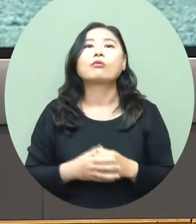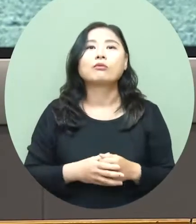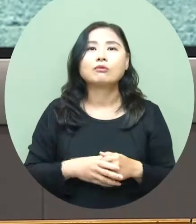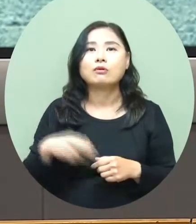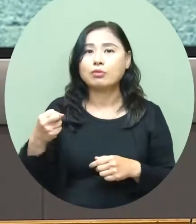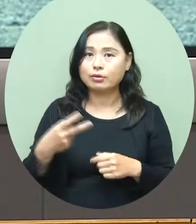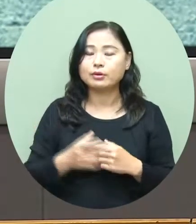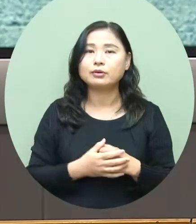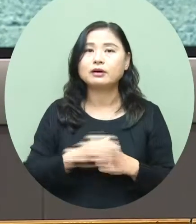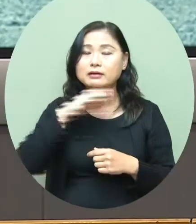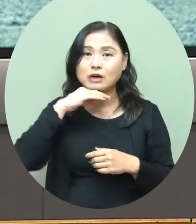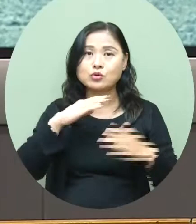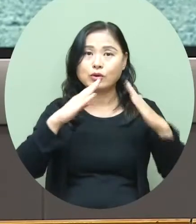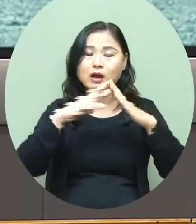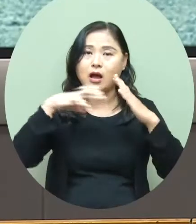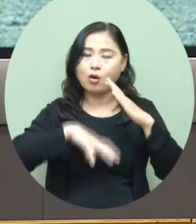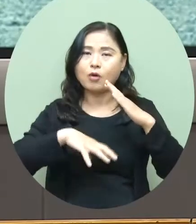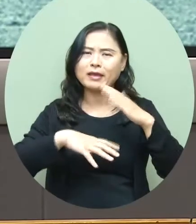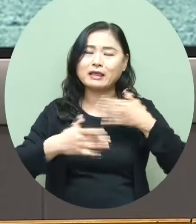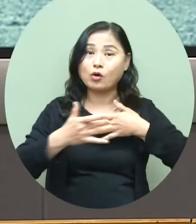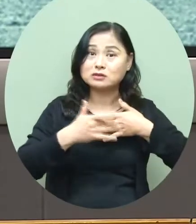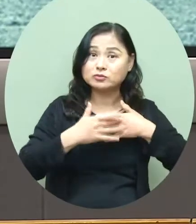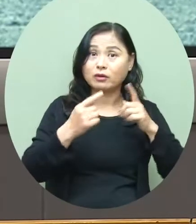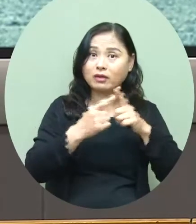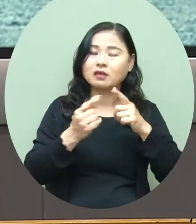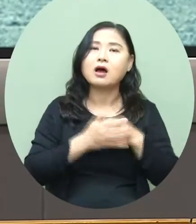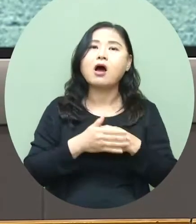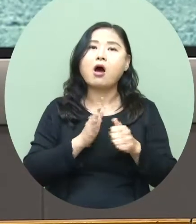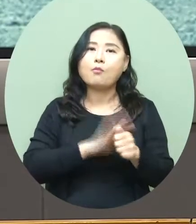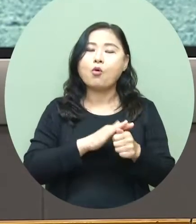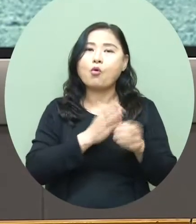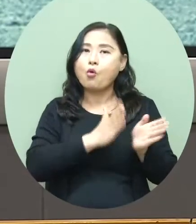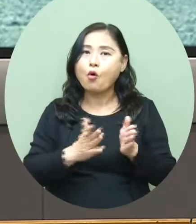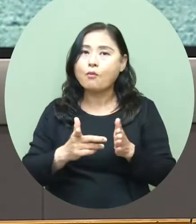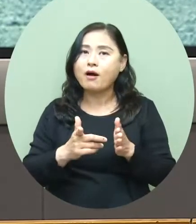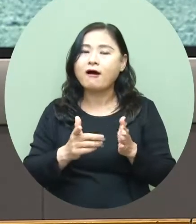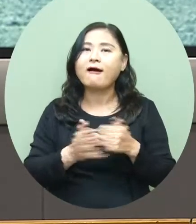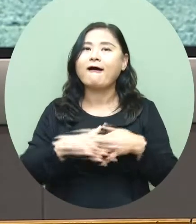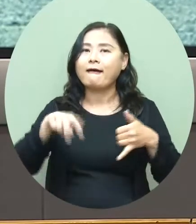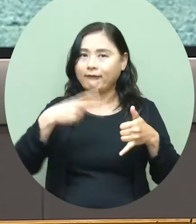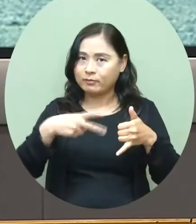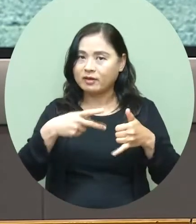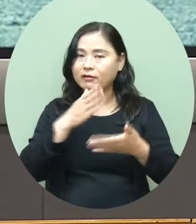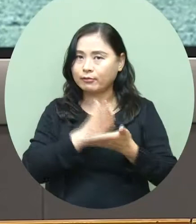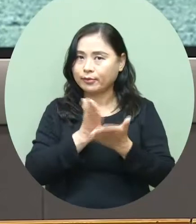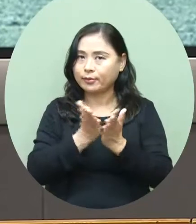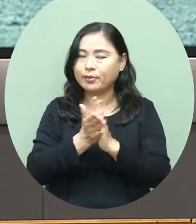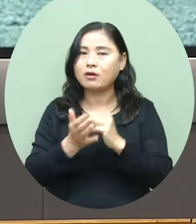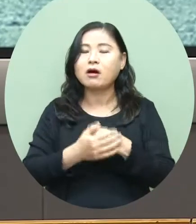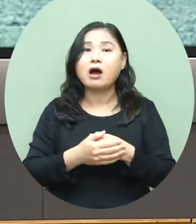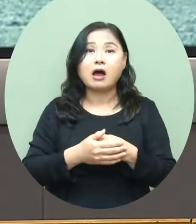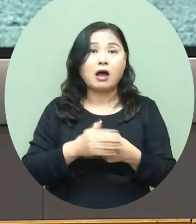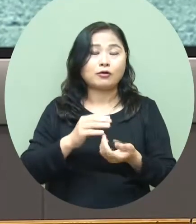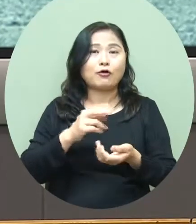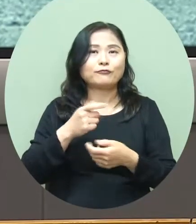this platform is not for reporting of negative results. Yesterday we have we